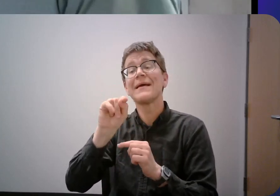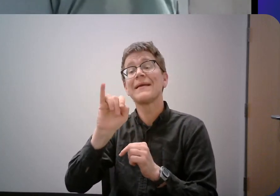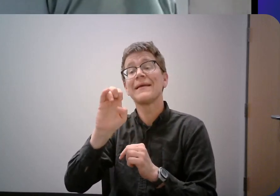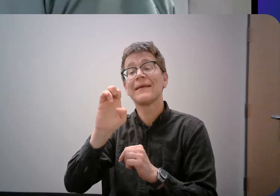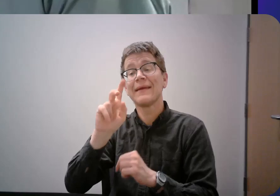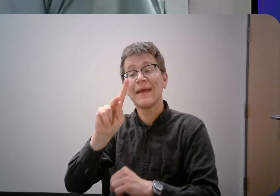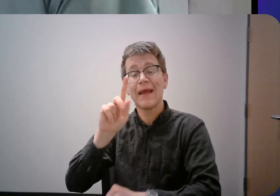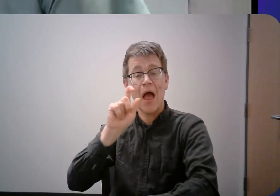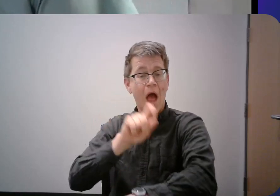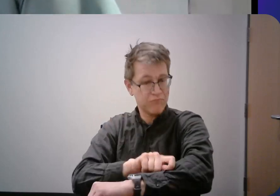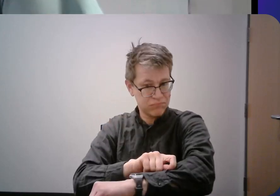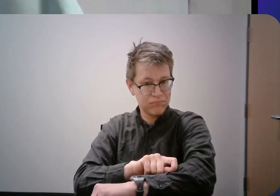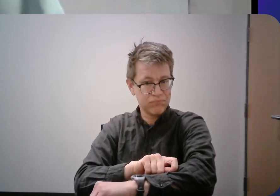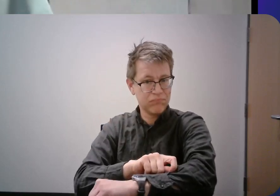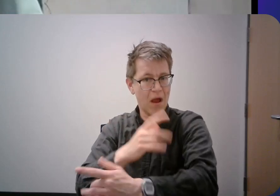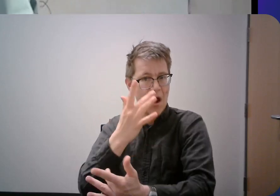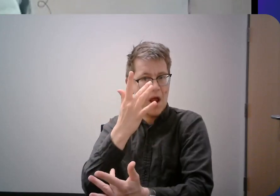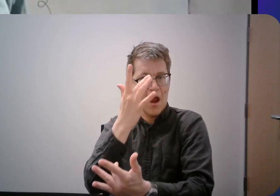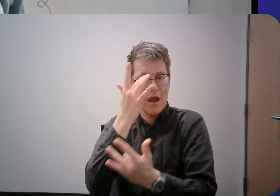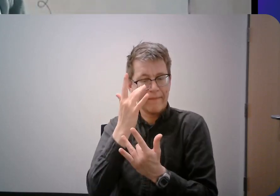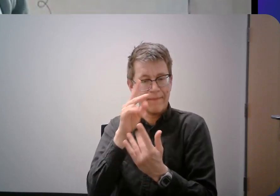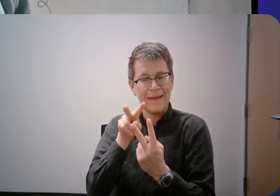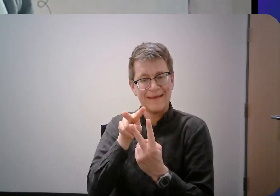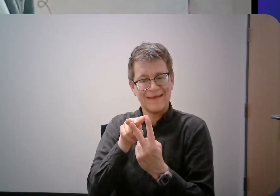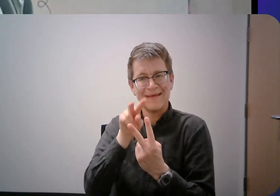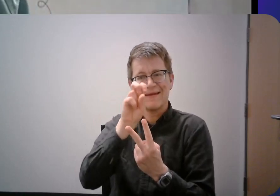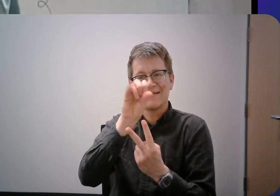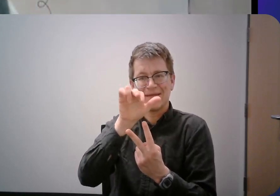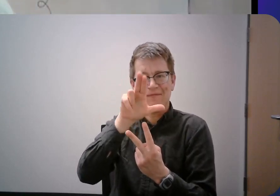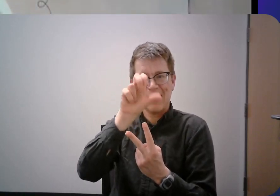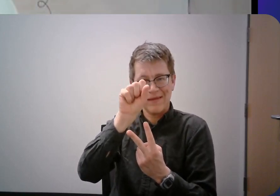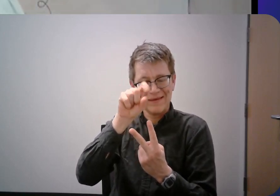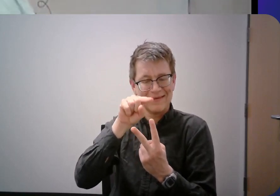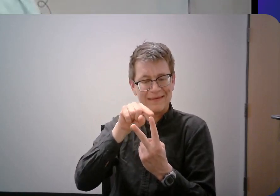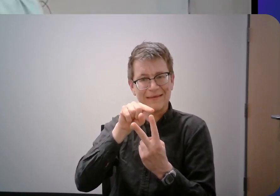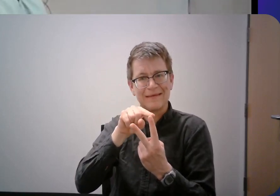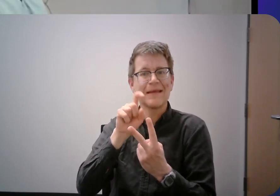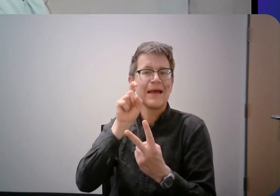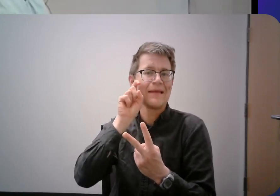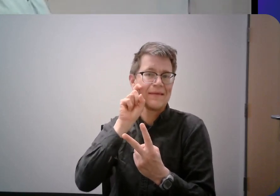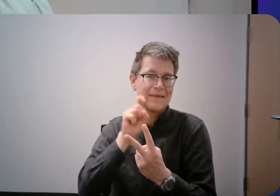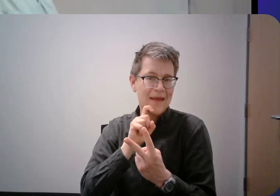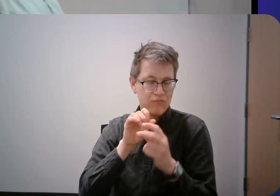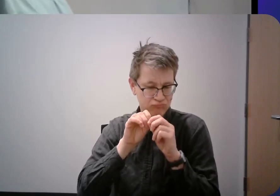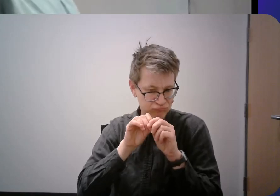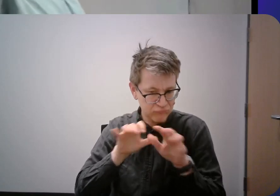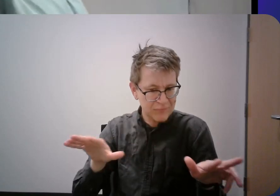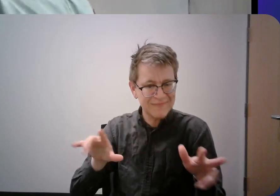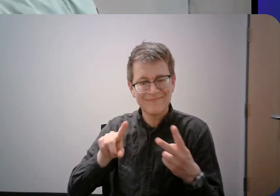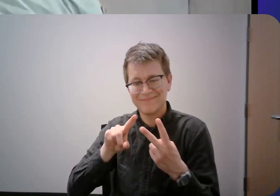So this is the first type of identification of bacteria.